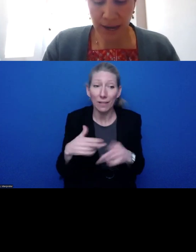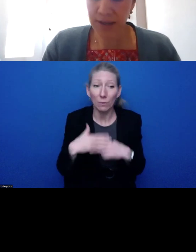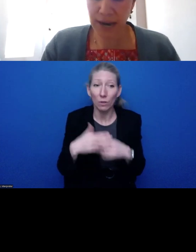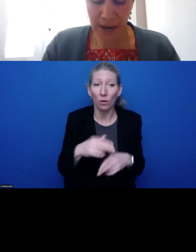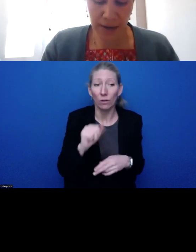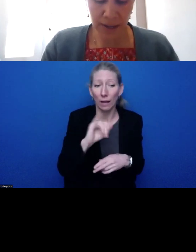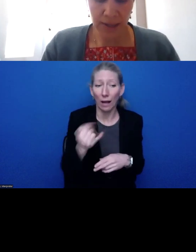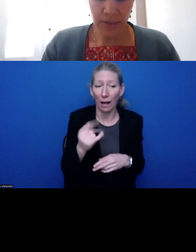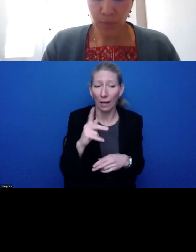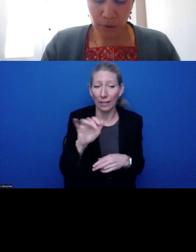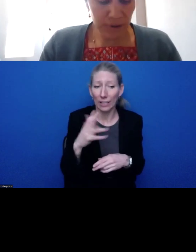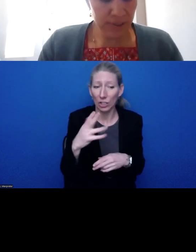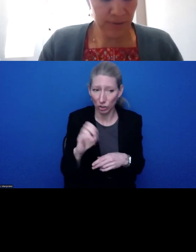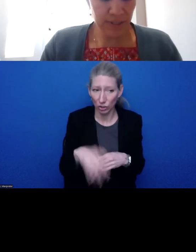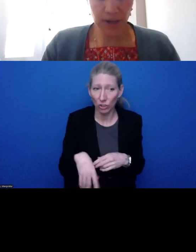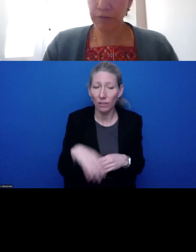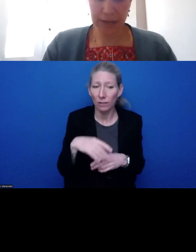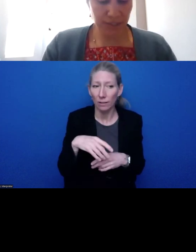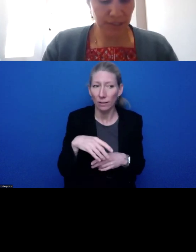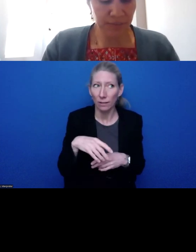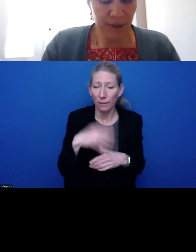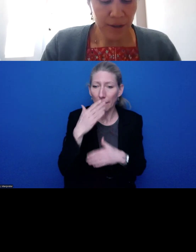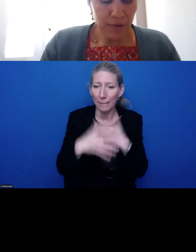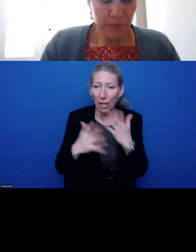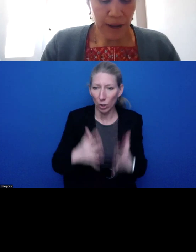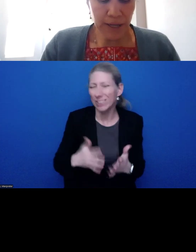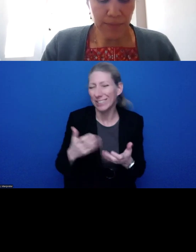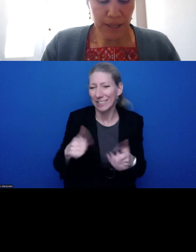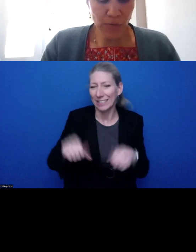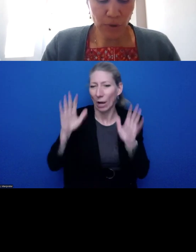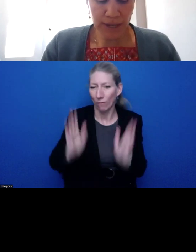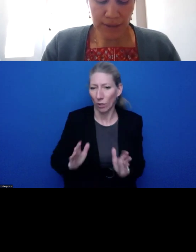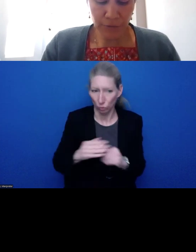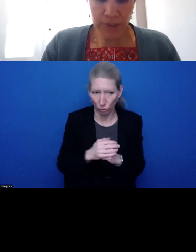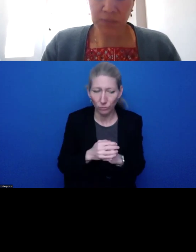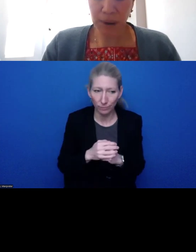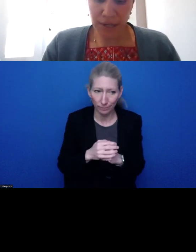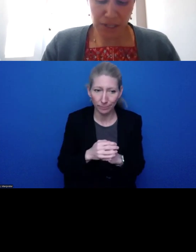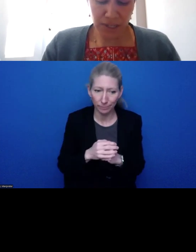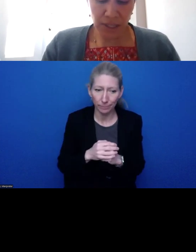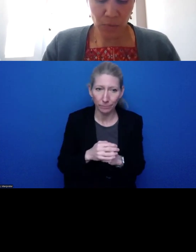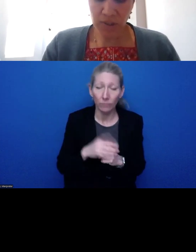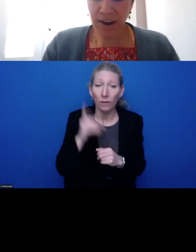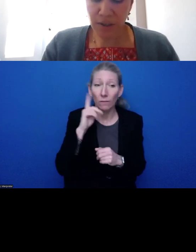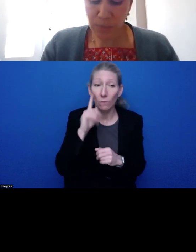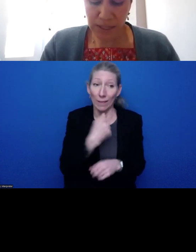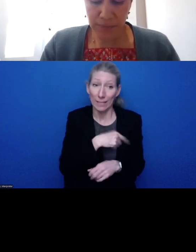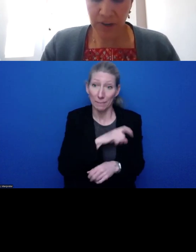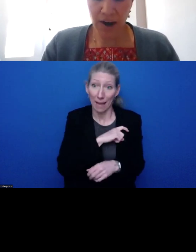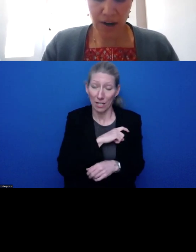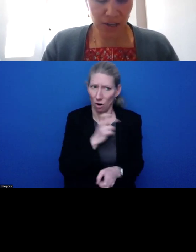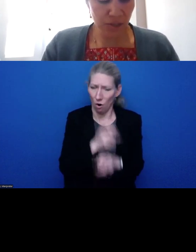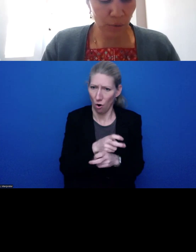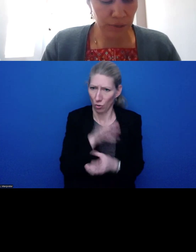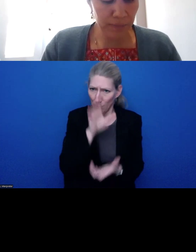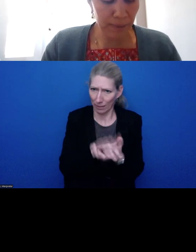amaq, the blooders, the sacrificers. Fray Jimenez wrote that for the Spanish, it was hard to believe